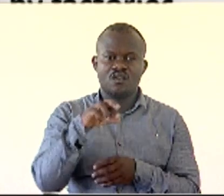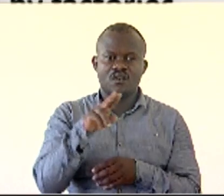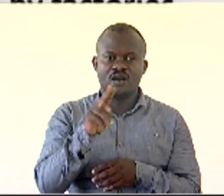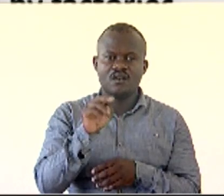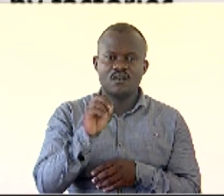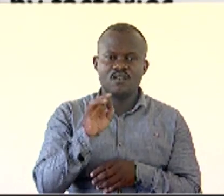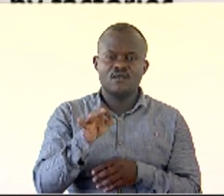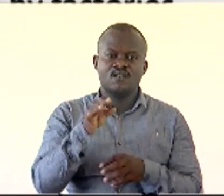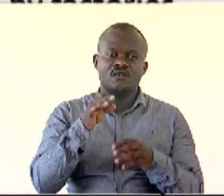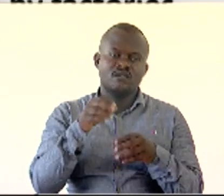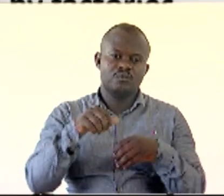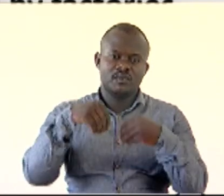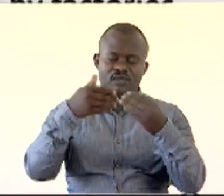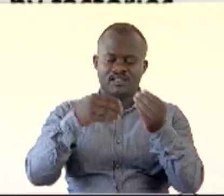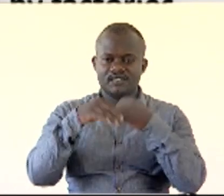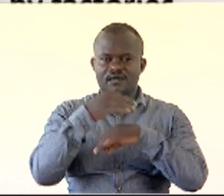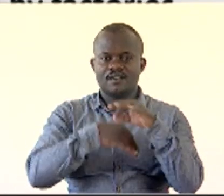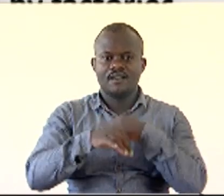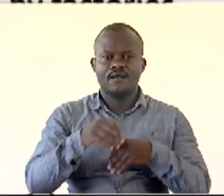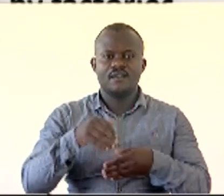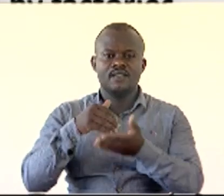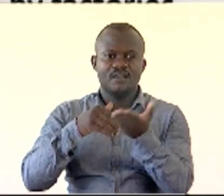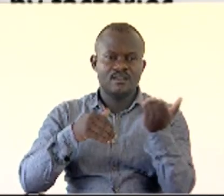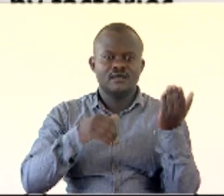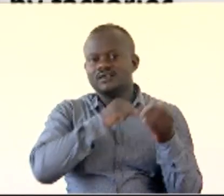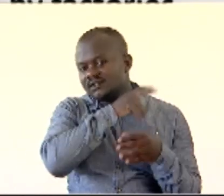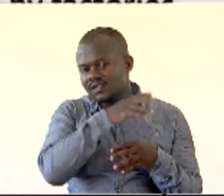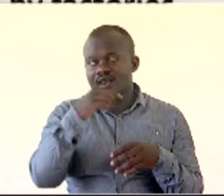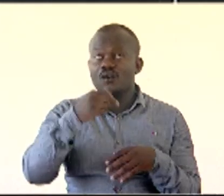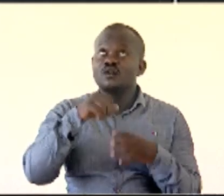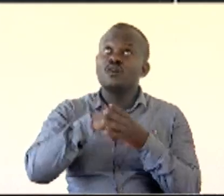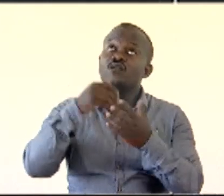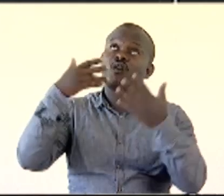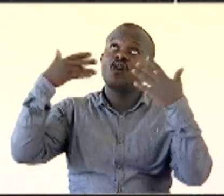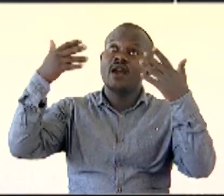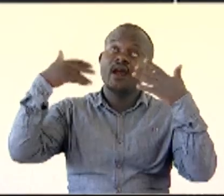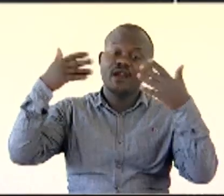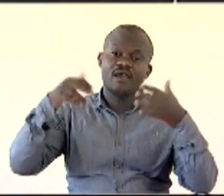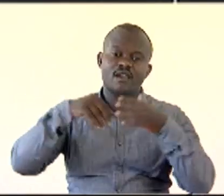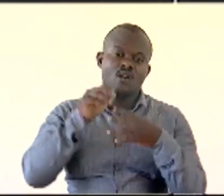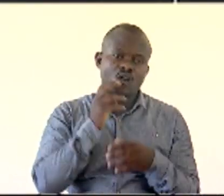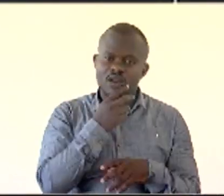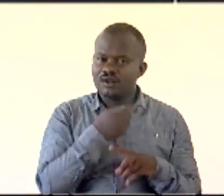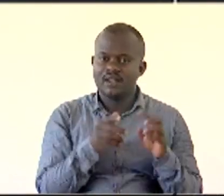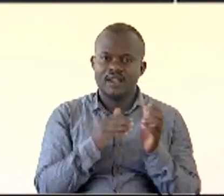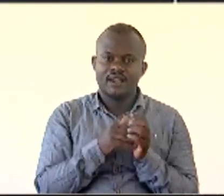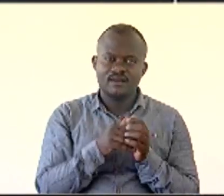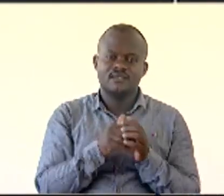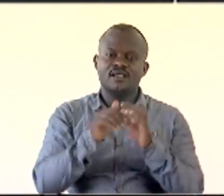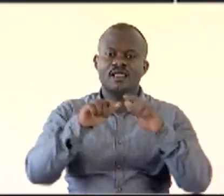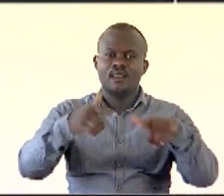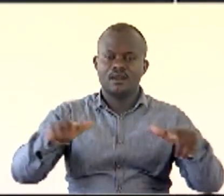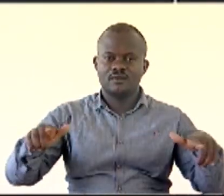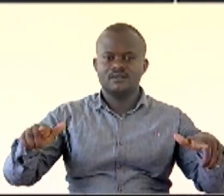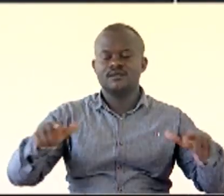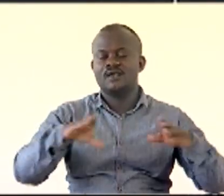factories. Pollutants damage the quality of air, water, and land. Like we